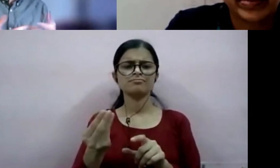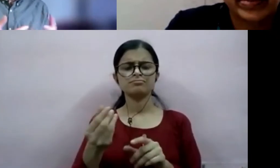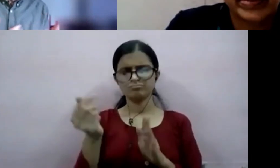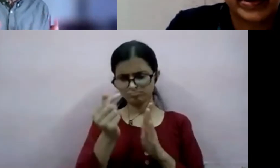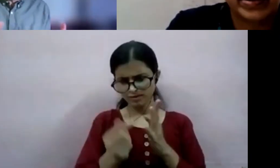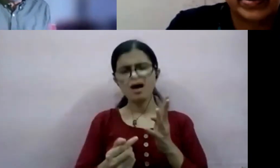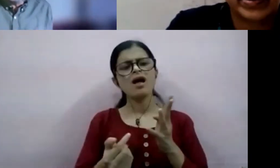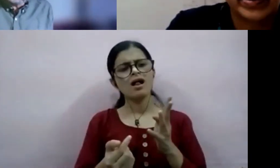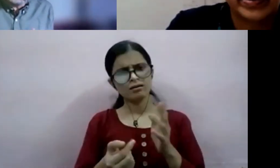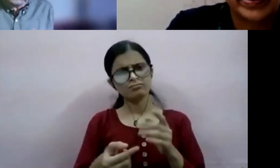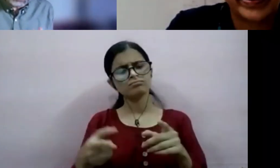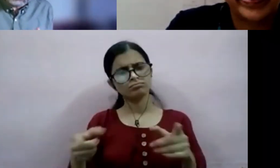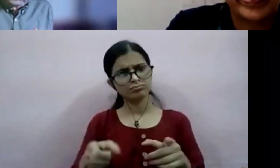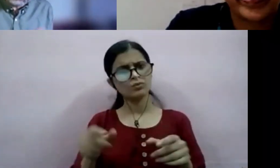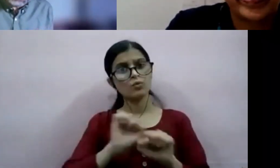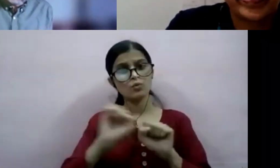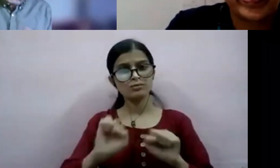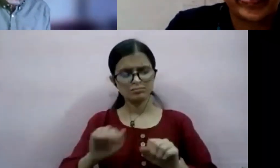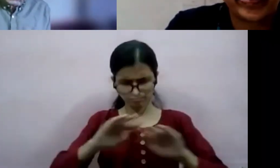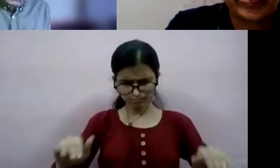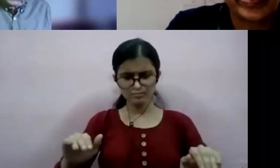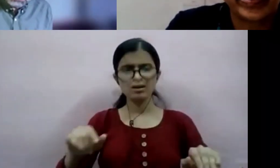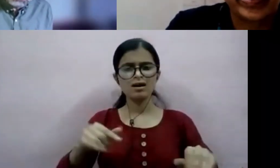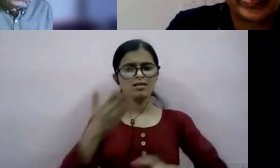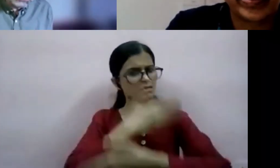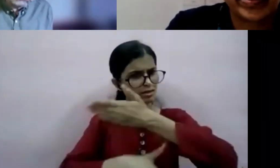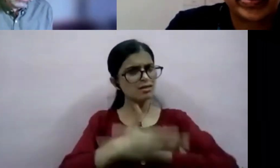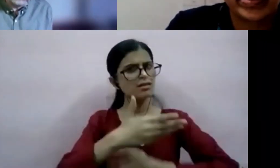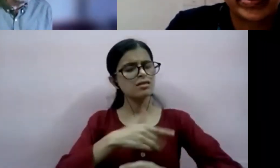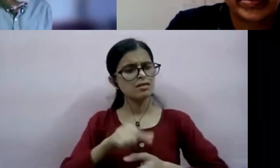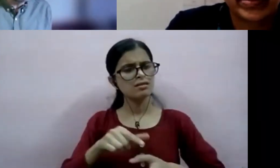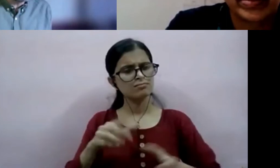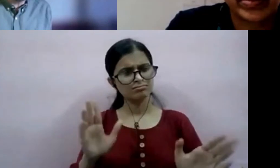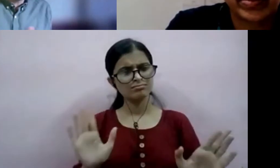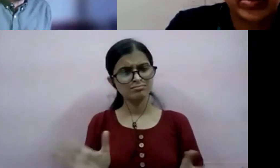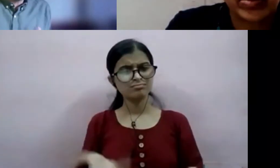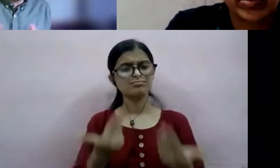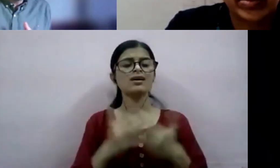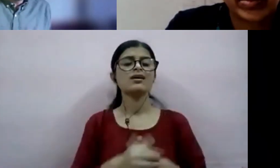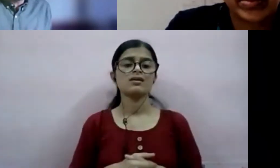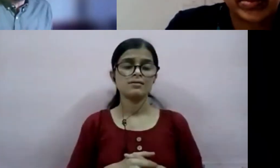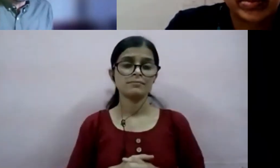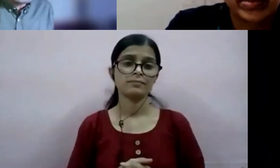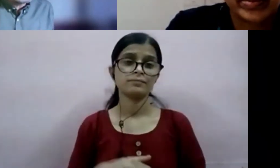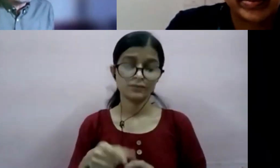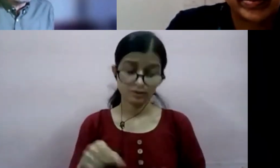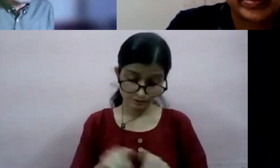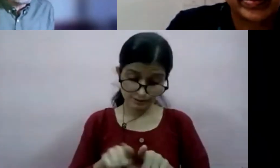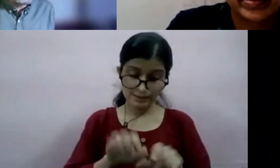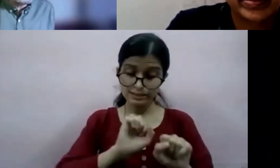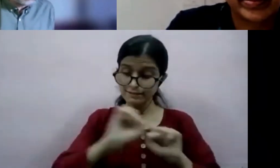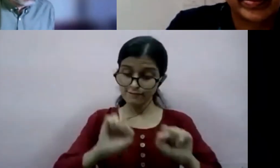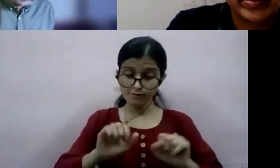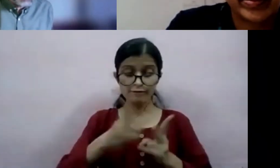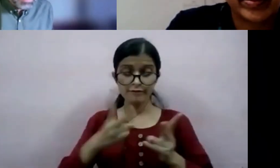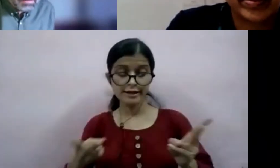that psycho-emotional disableism in there. So that's one thing that you might look at, but you might also look at, you know, what are the barriers that go